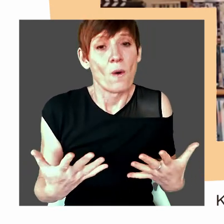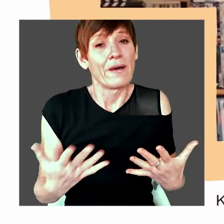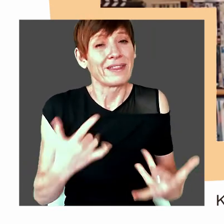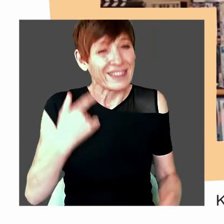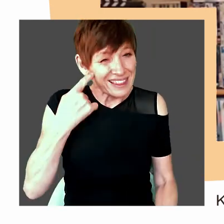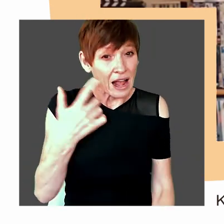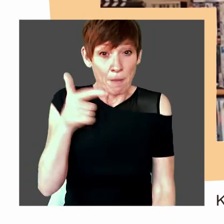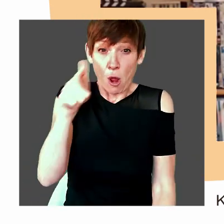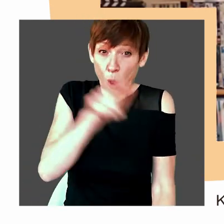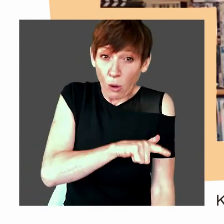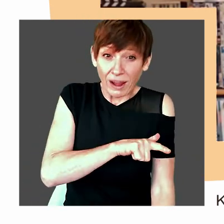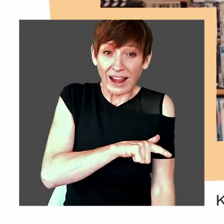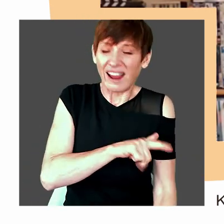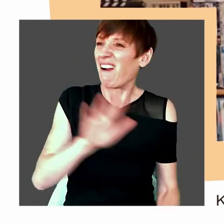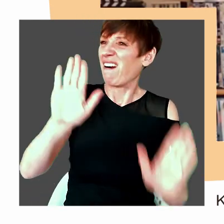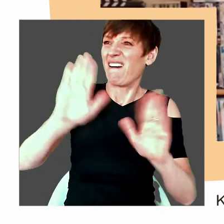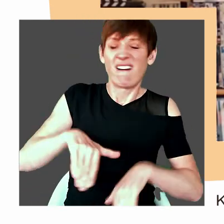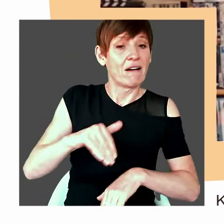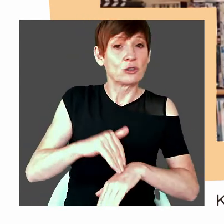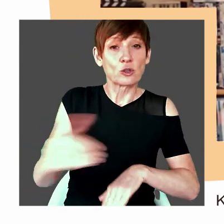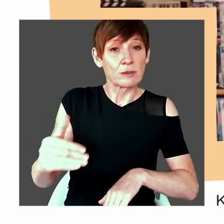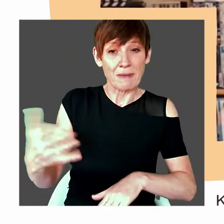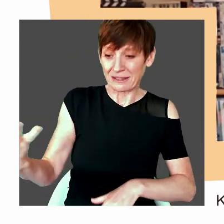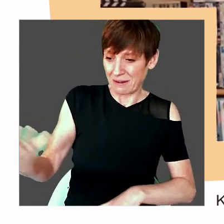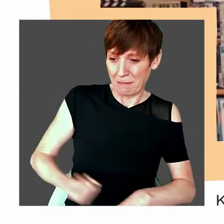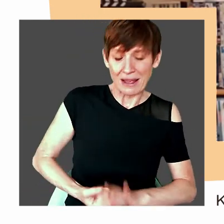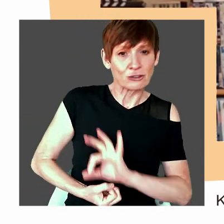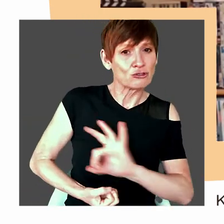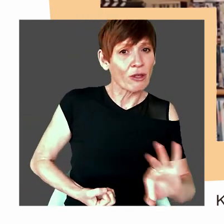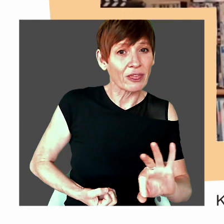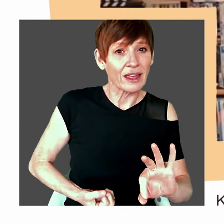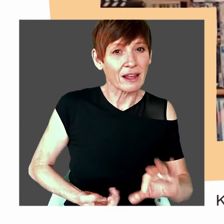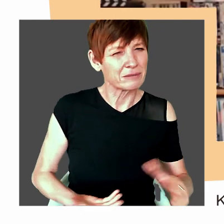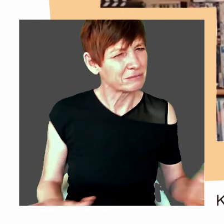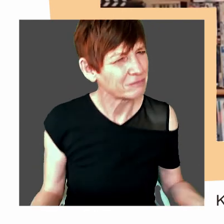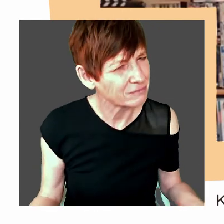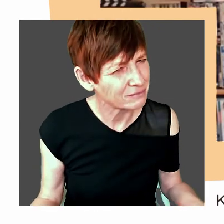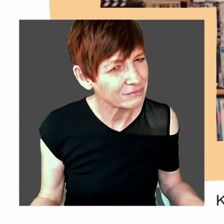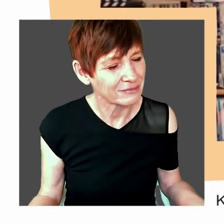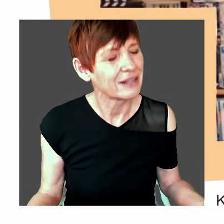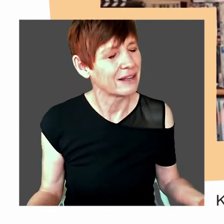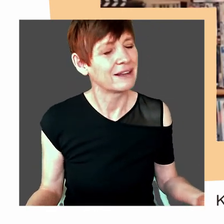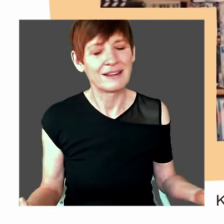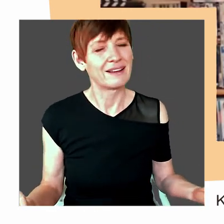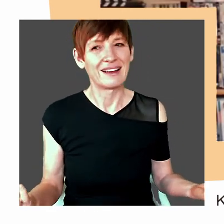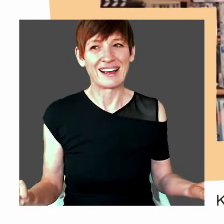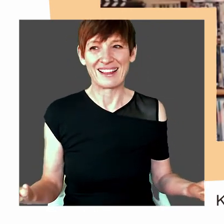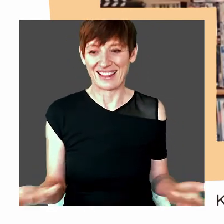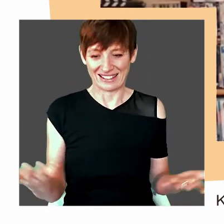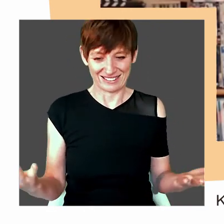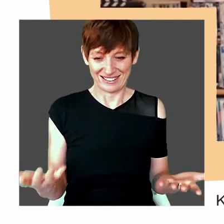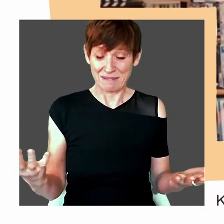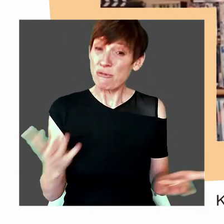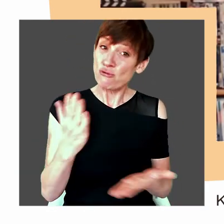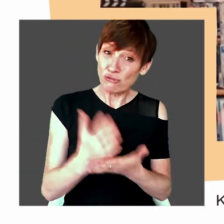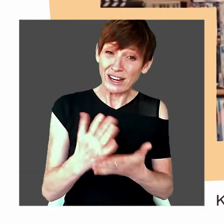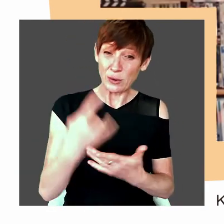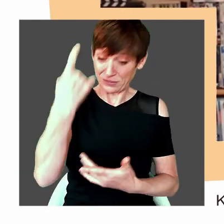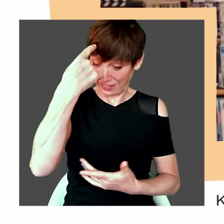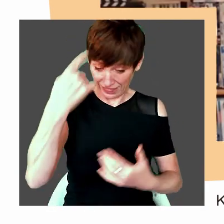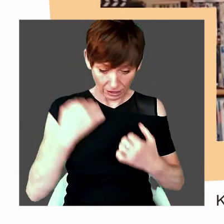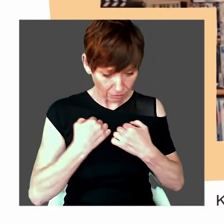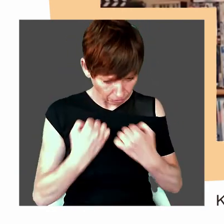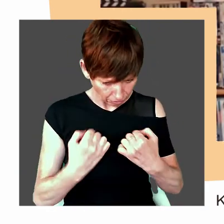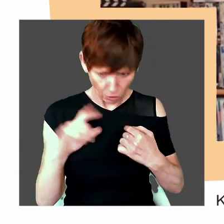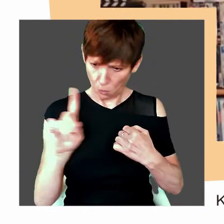doesn't really 100%. Matter if I don't get paid properly. And then people kind of paint themselves into a corner and asking for what they're worth. And I think that's